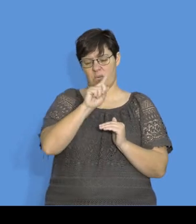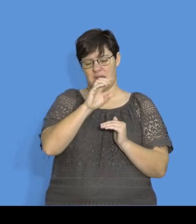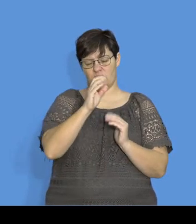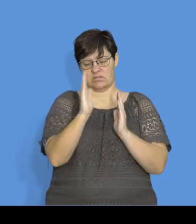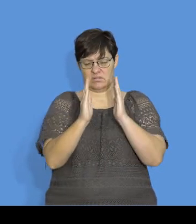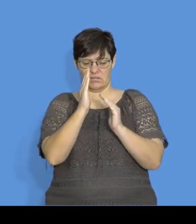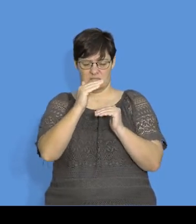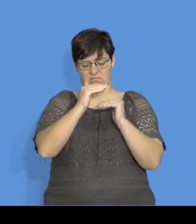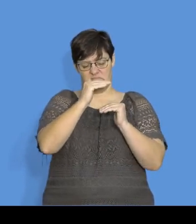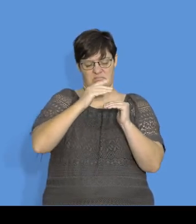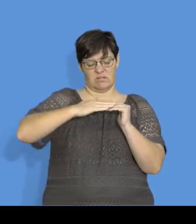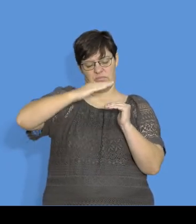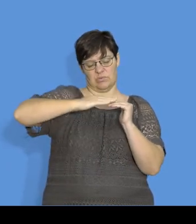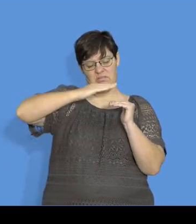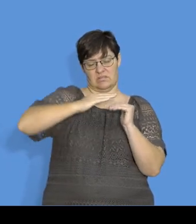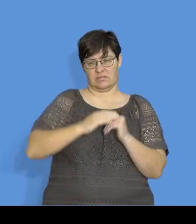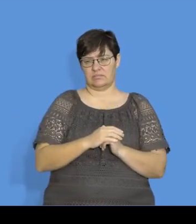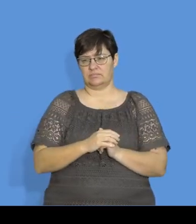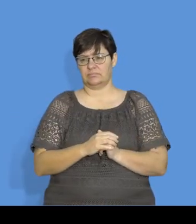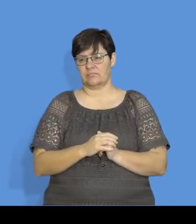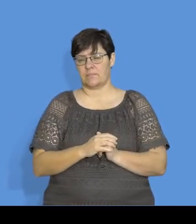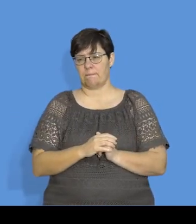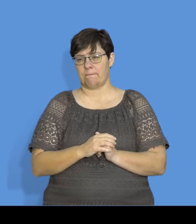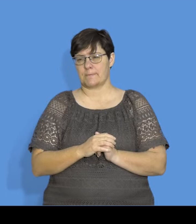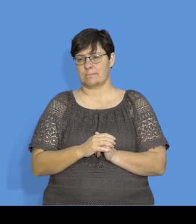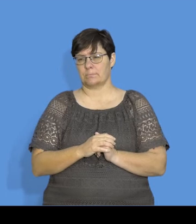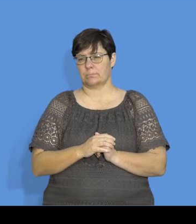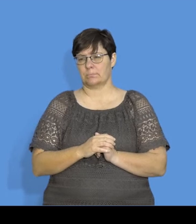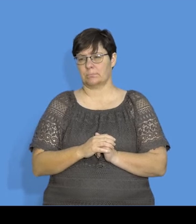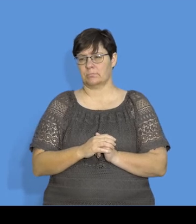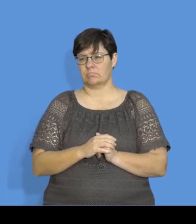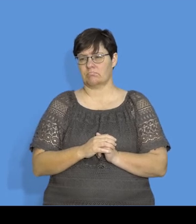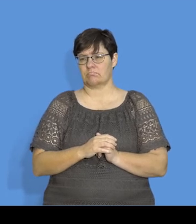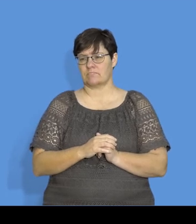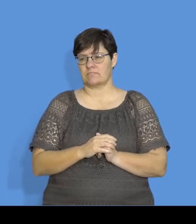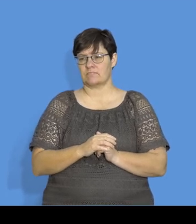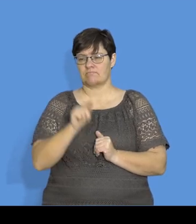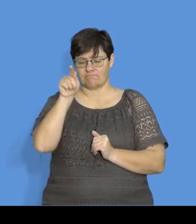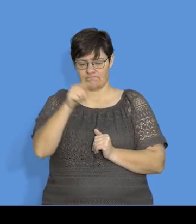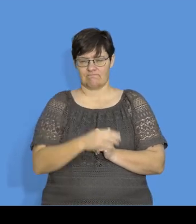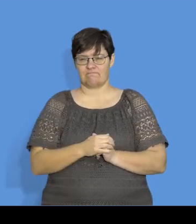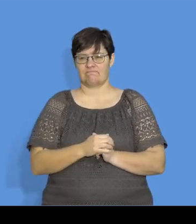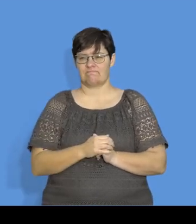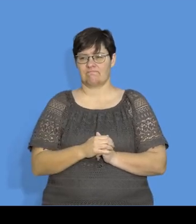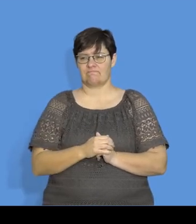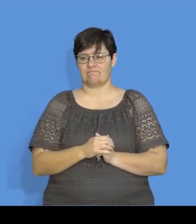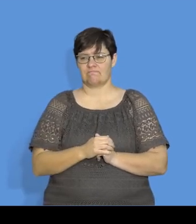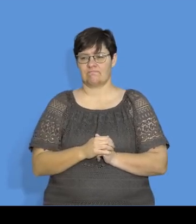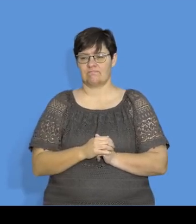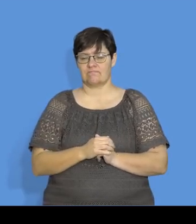195. Okay? 12 and 97. There's the point